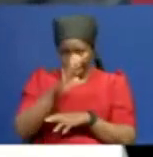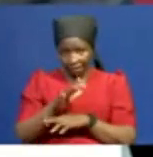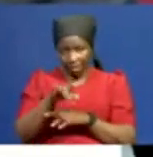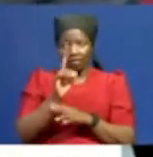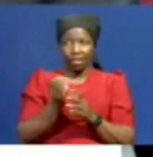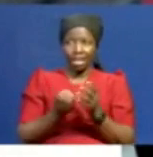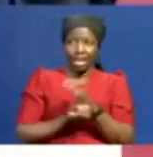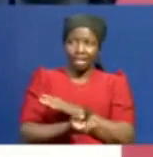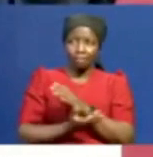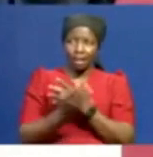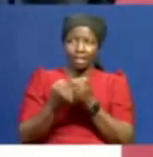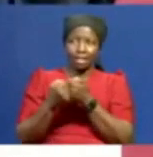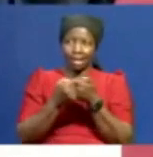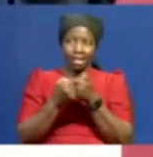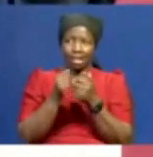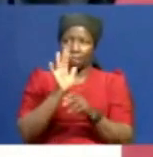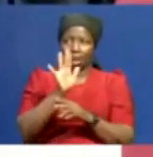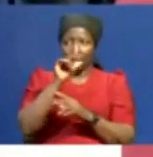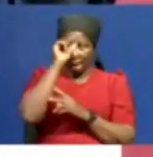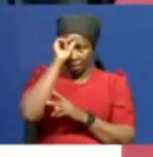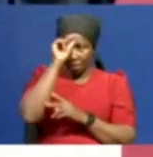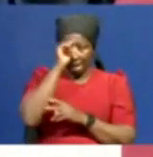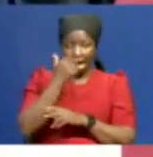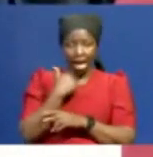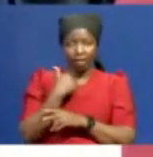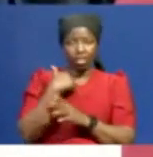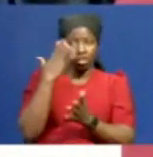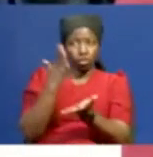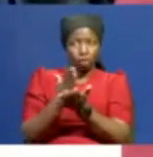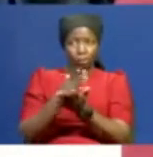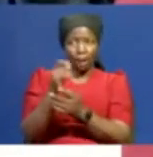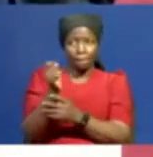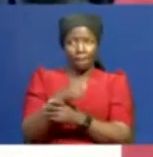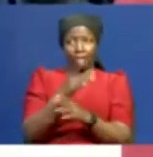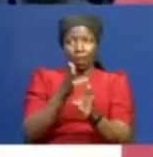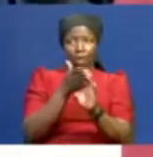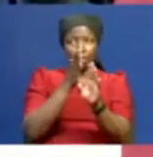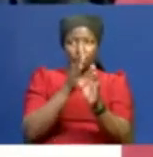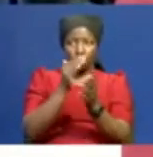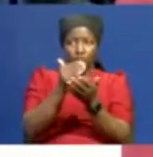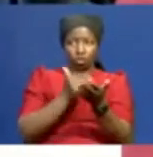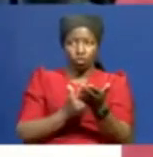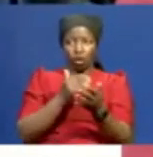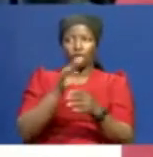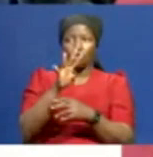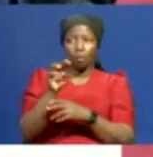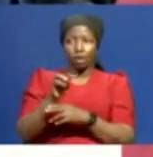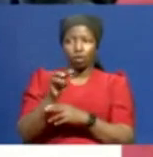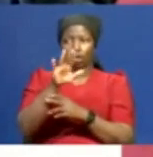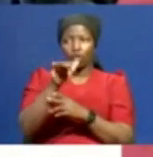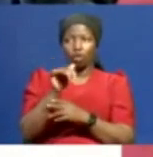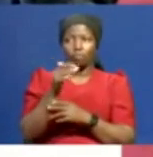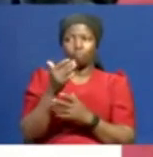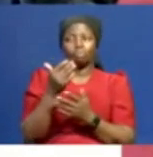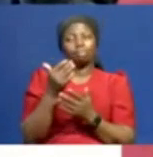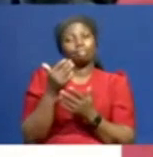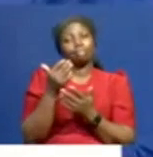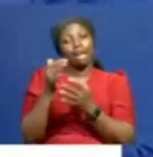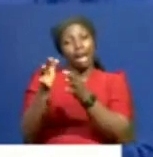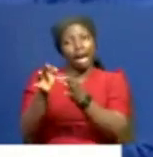challenges his government was facing in stopping a monthly withdrawal of 4 million shillings from an escrow